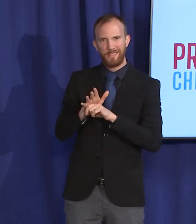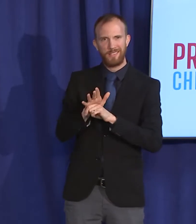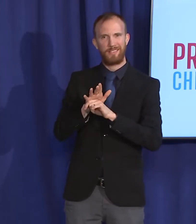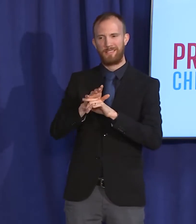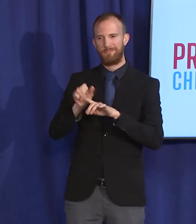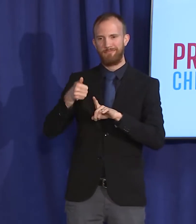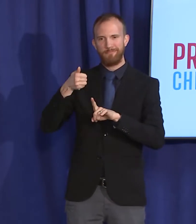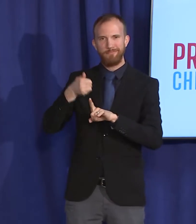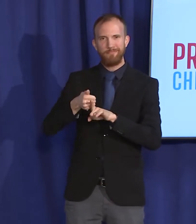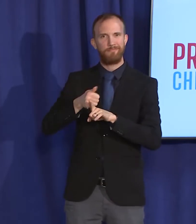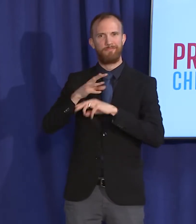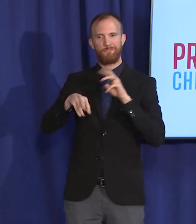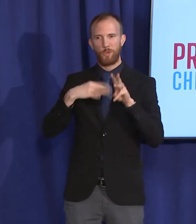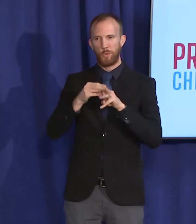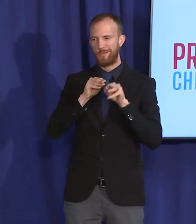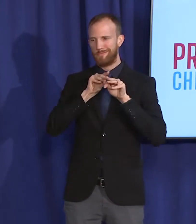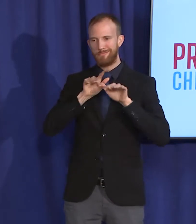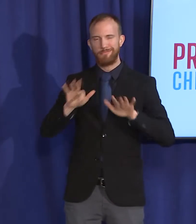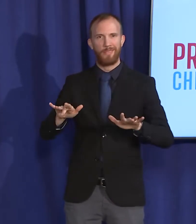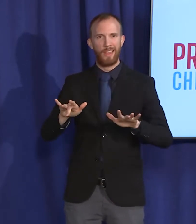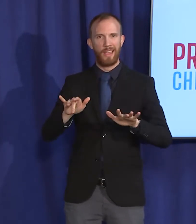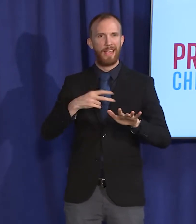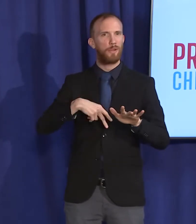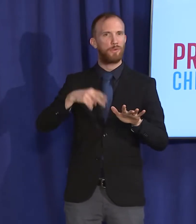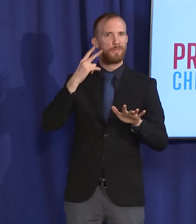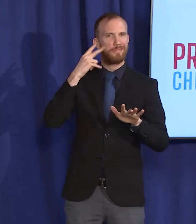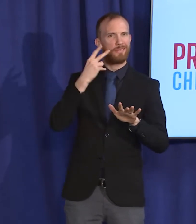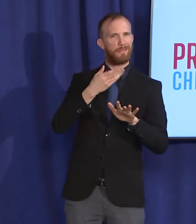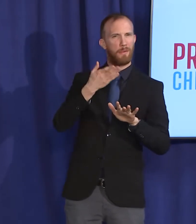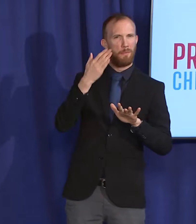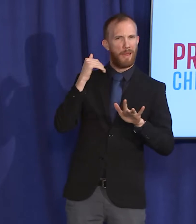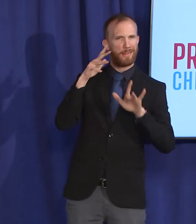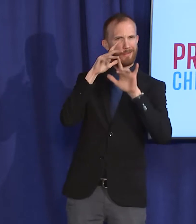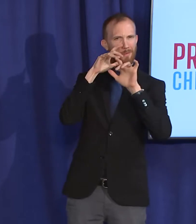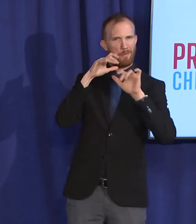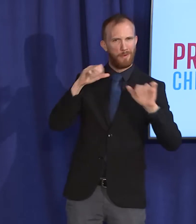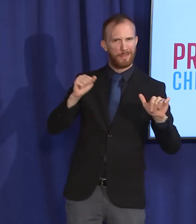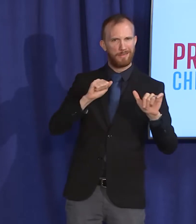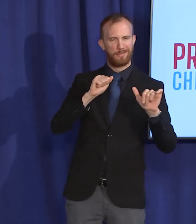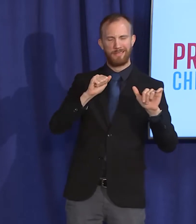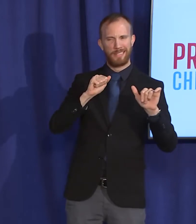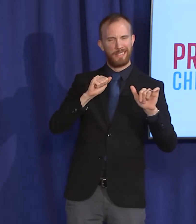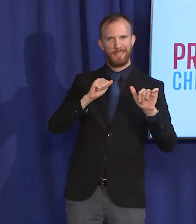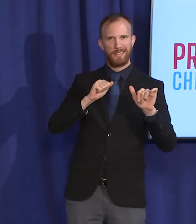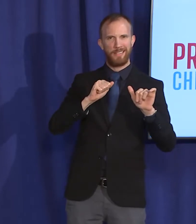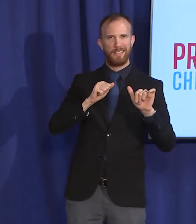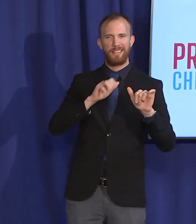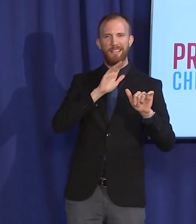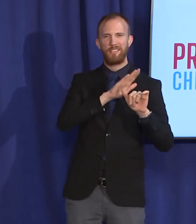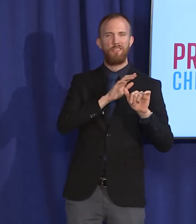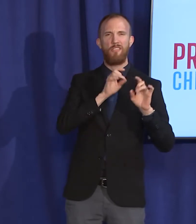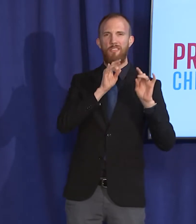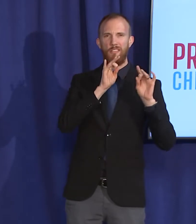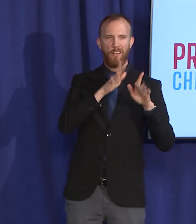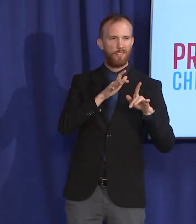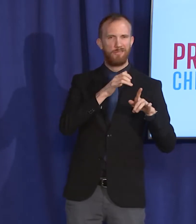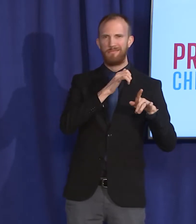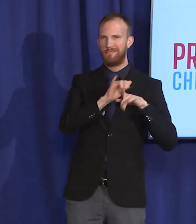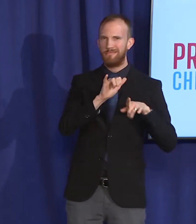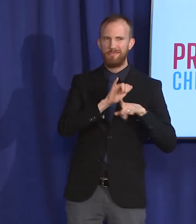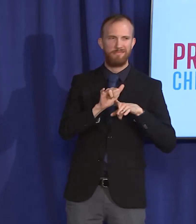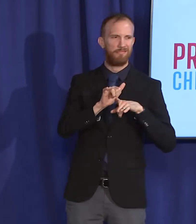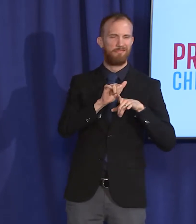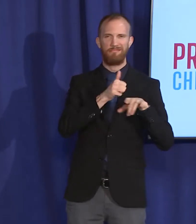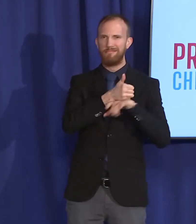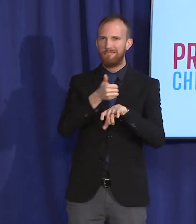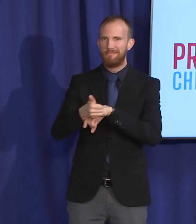by the hateful rhetoric of our former president in this country. To be clear,